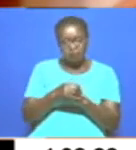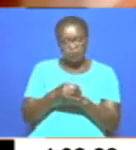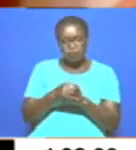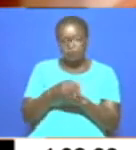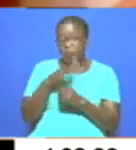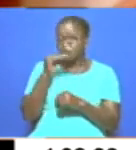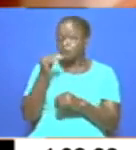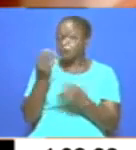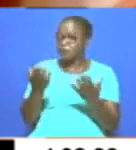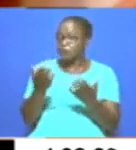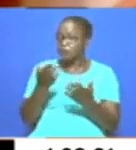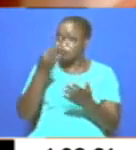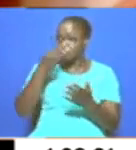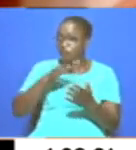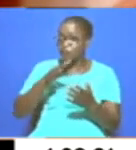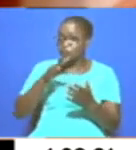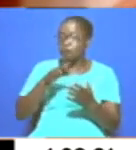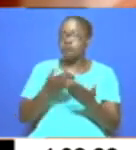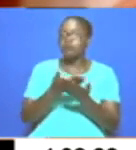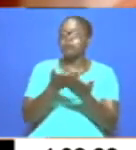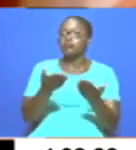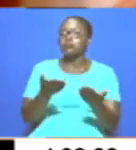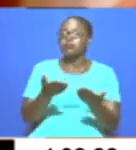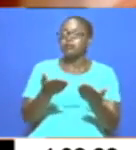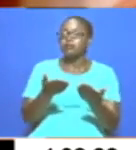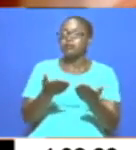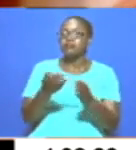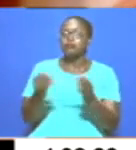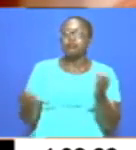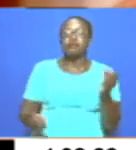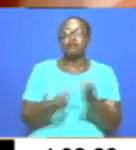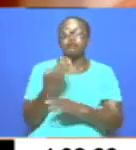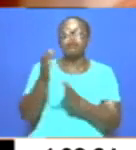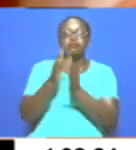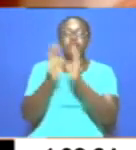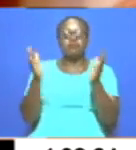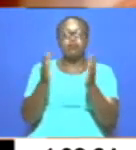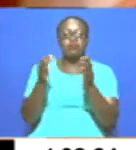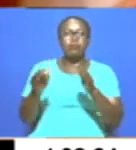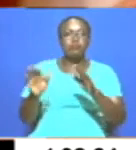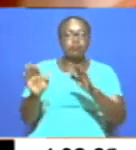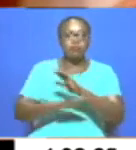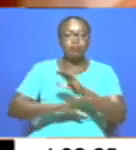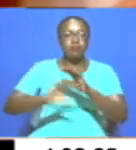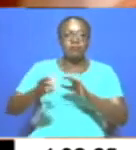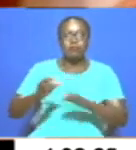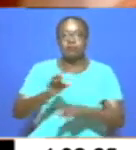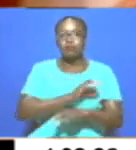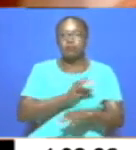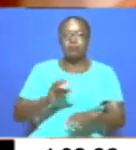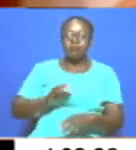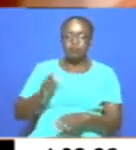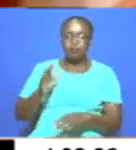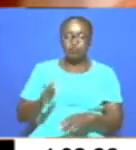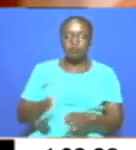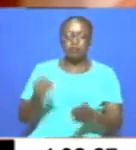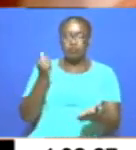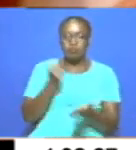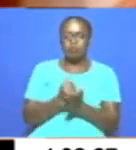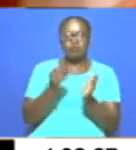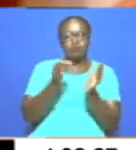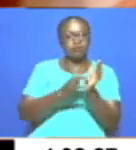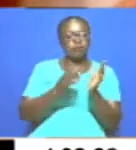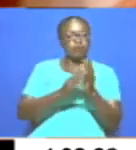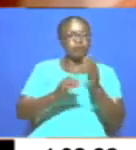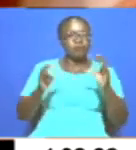in Kitui after he presided over a commissioning ceremony of the Assistant County Commissioner's Office, said the Kamba community supports